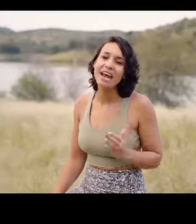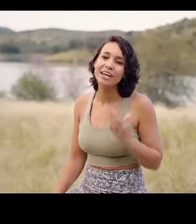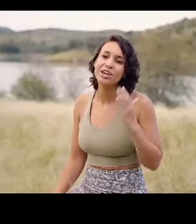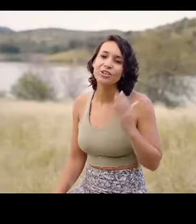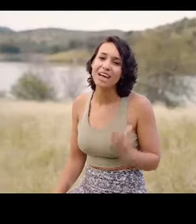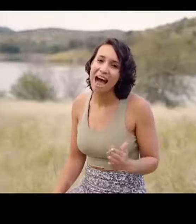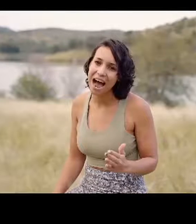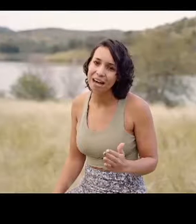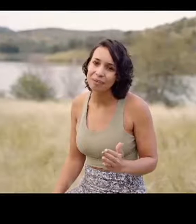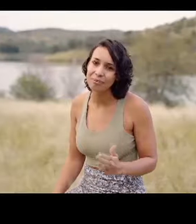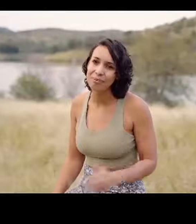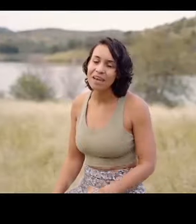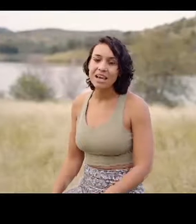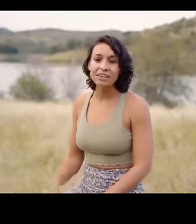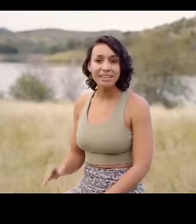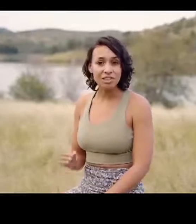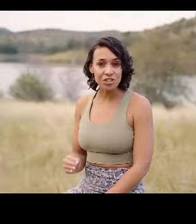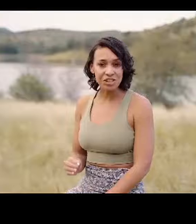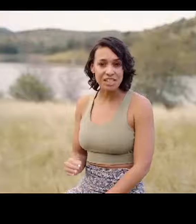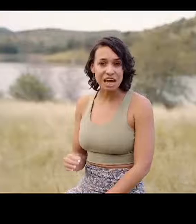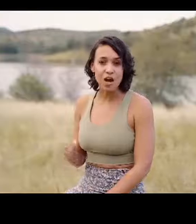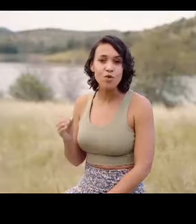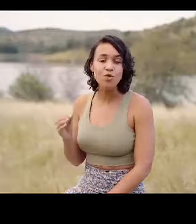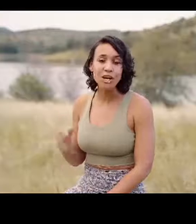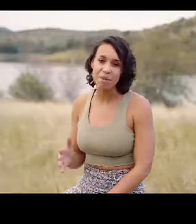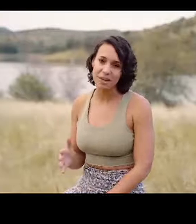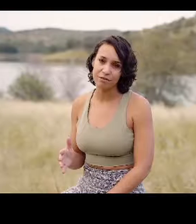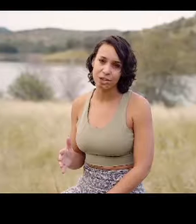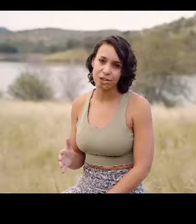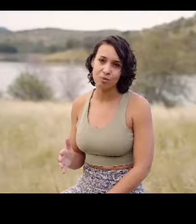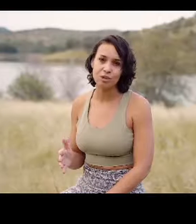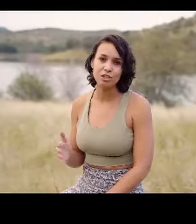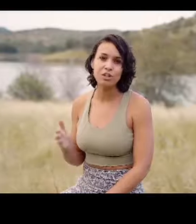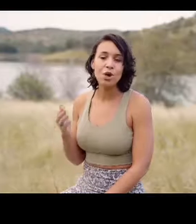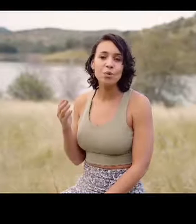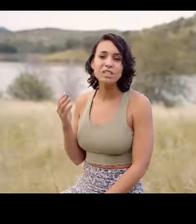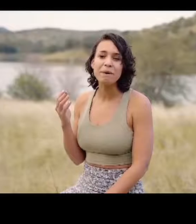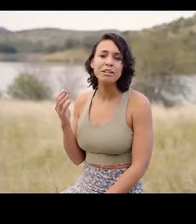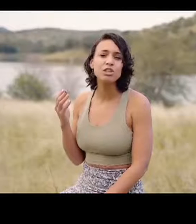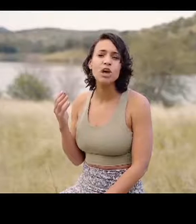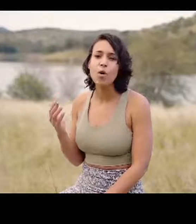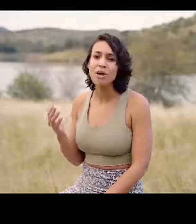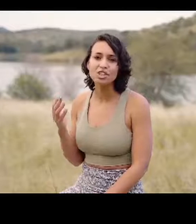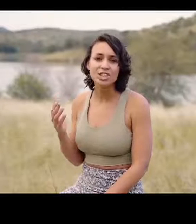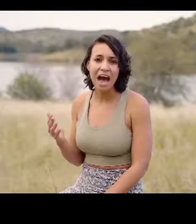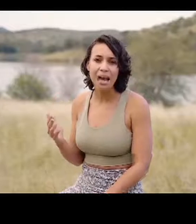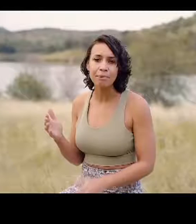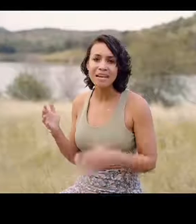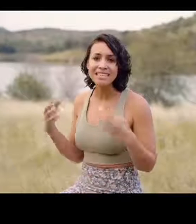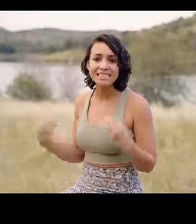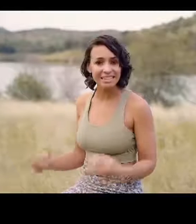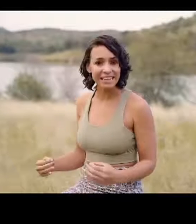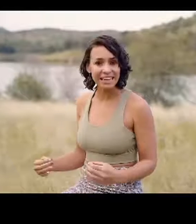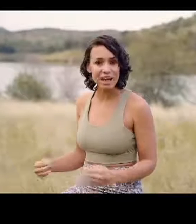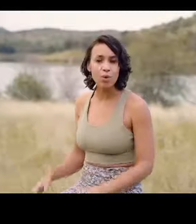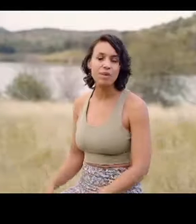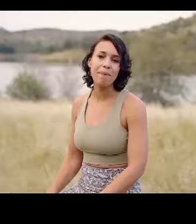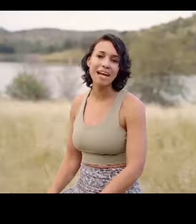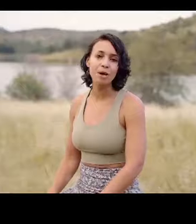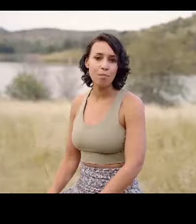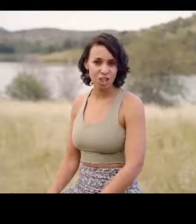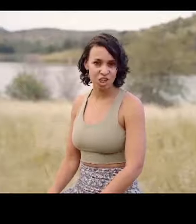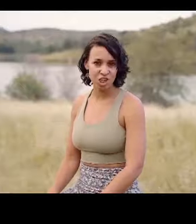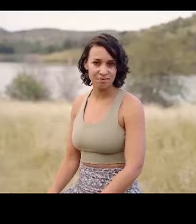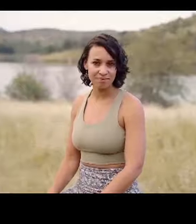so take your time. These stretches are really beneficial because we spend so much time sitting